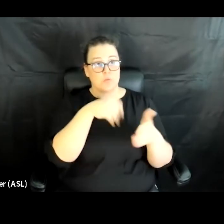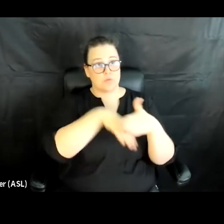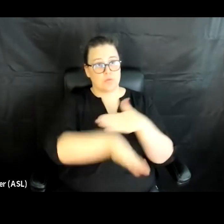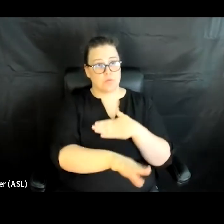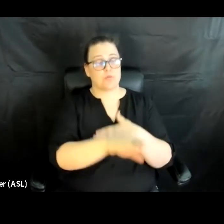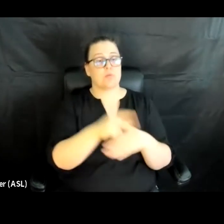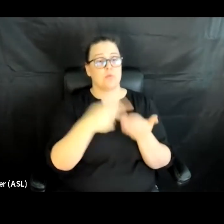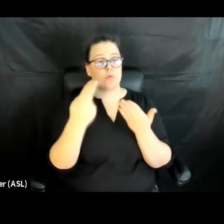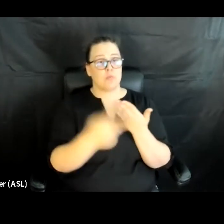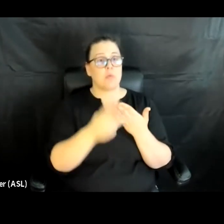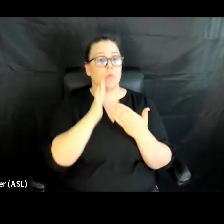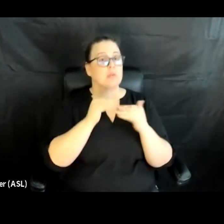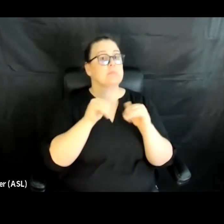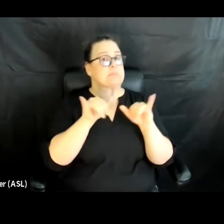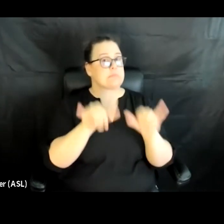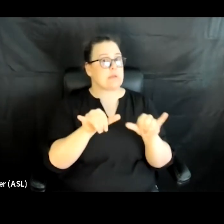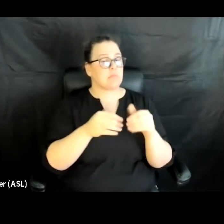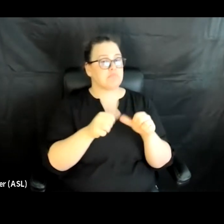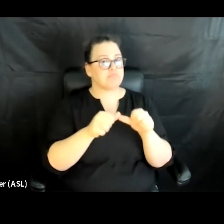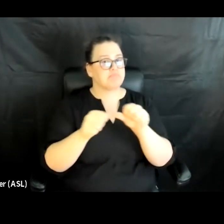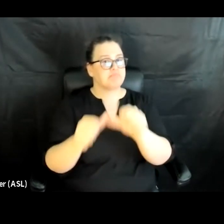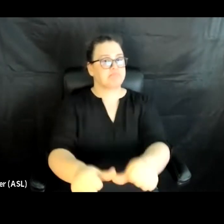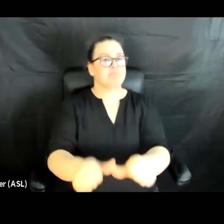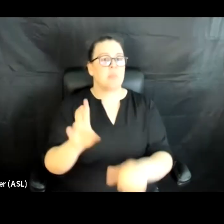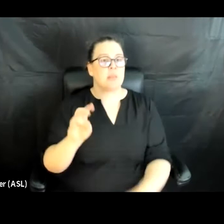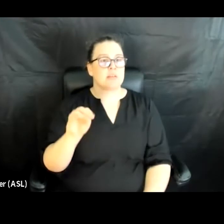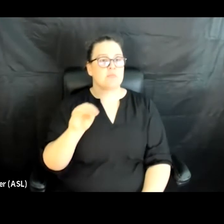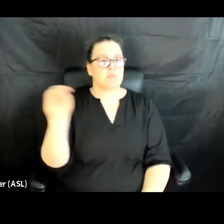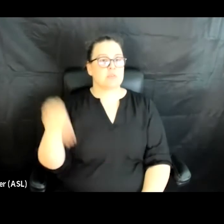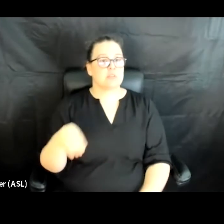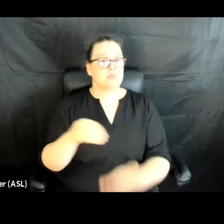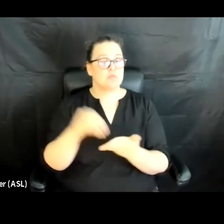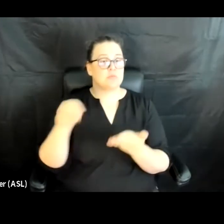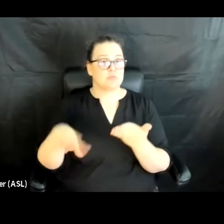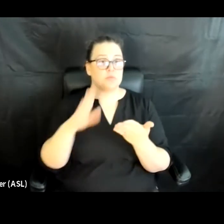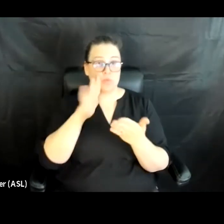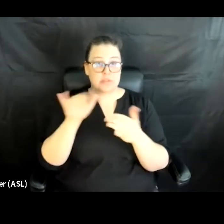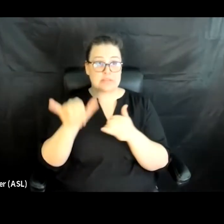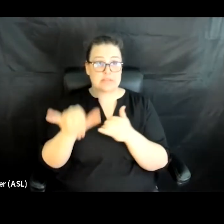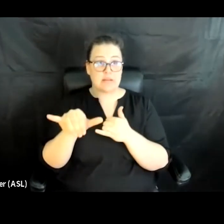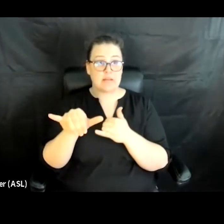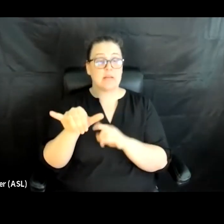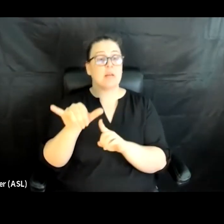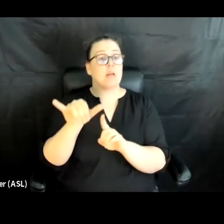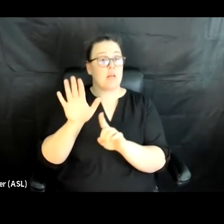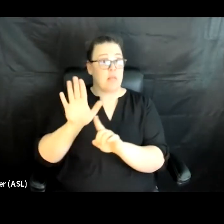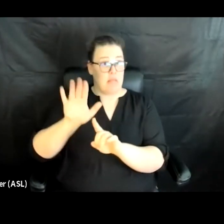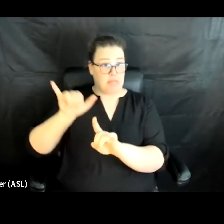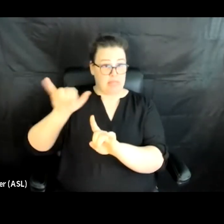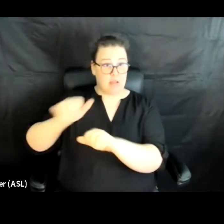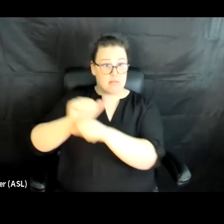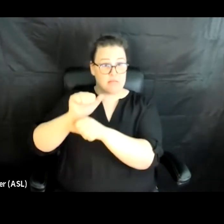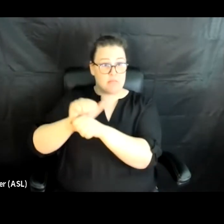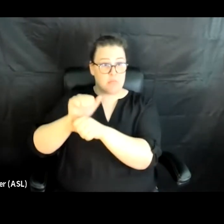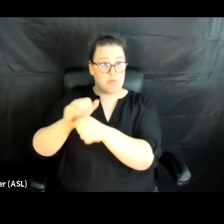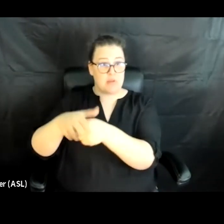program stay in the field, and 70% of those students actually stay at the employment sites that they